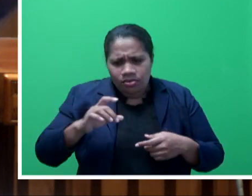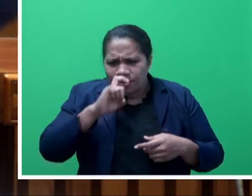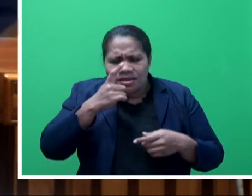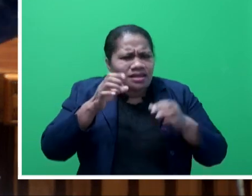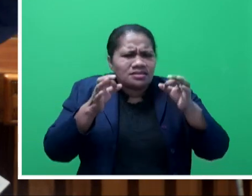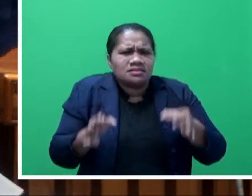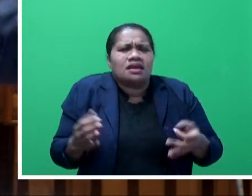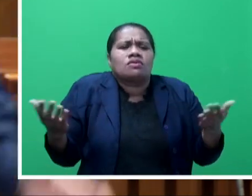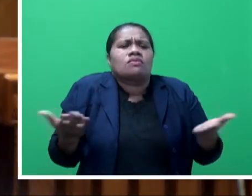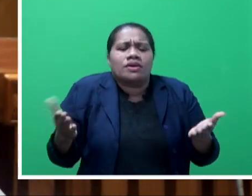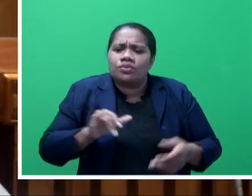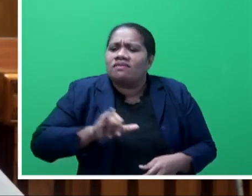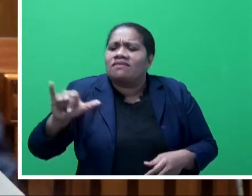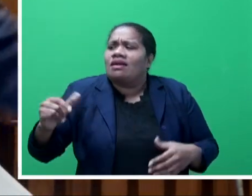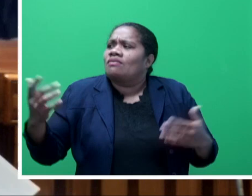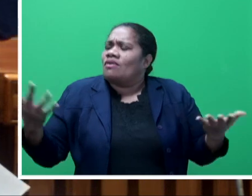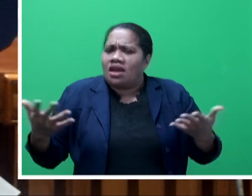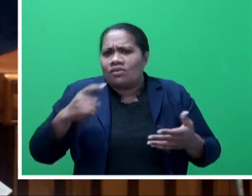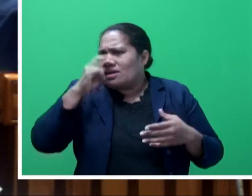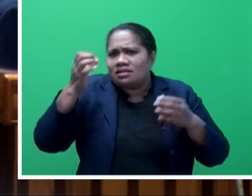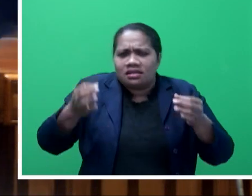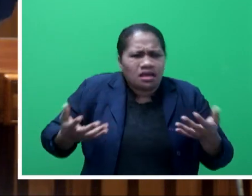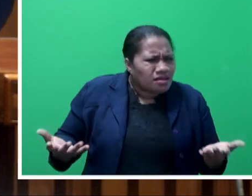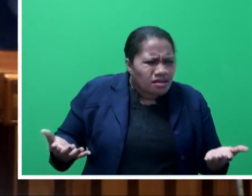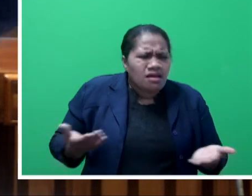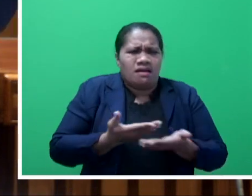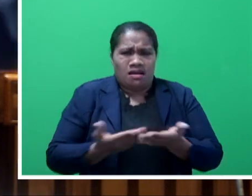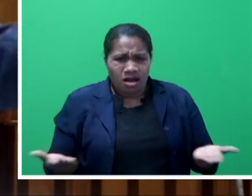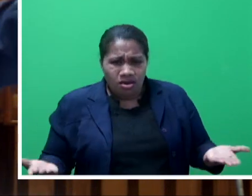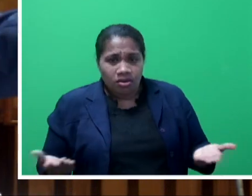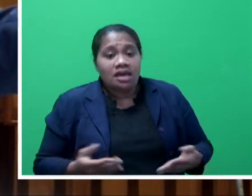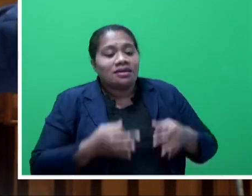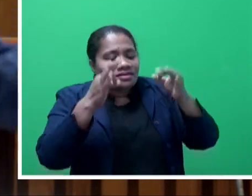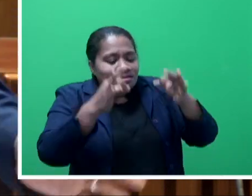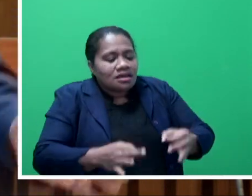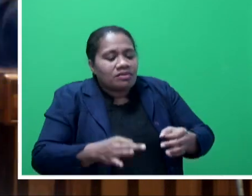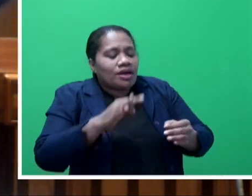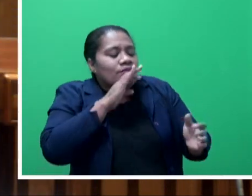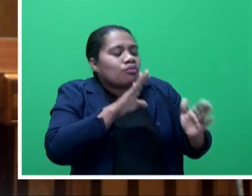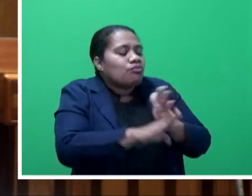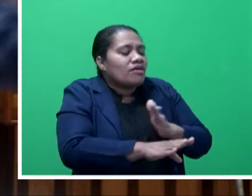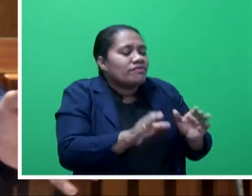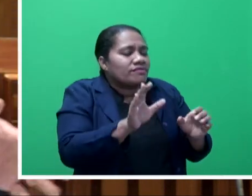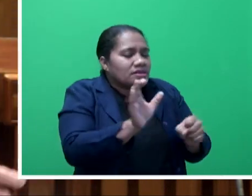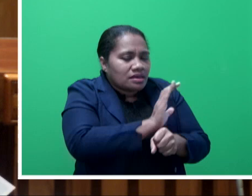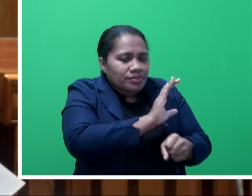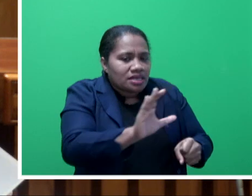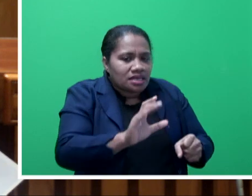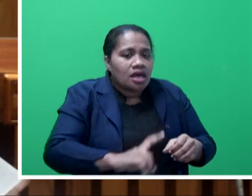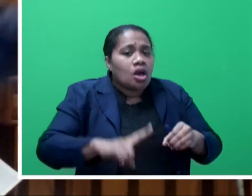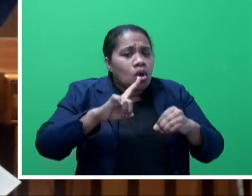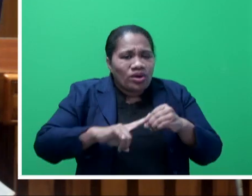decide where we're going to fly to? It will be decided by a private company. Qantas is not even owned by